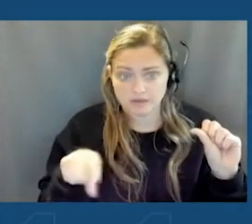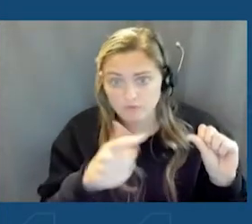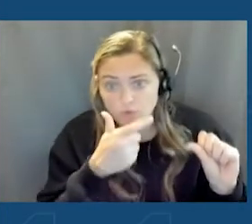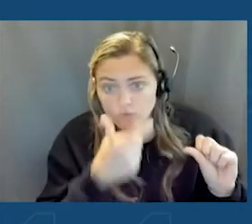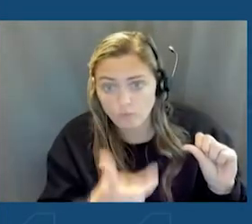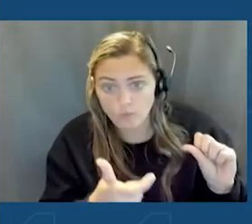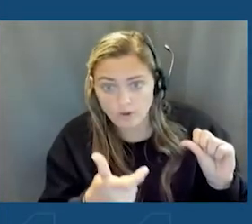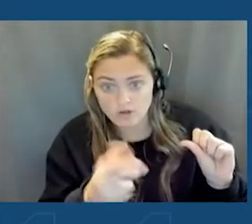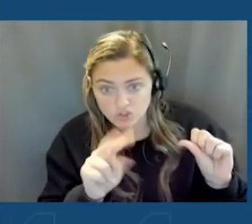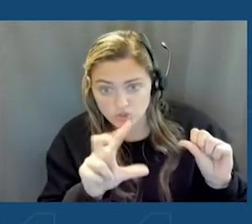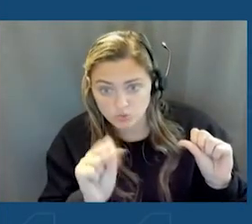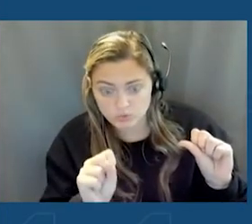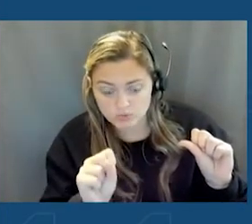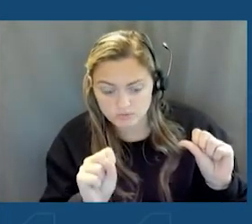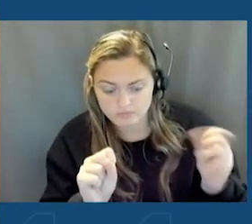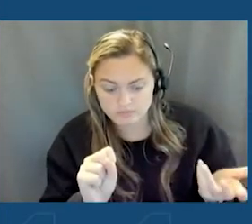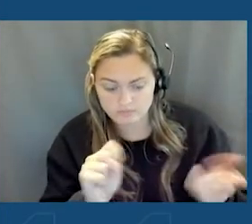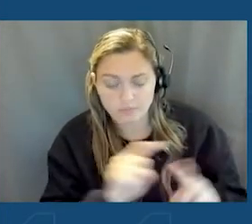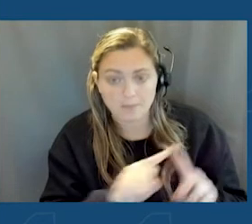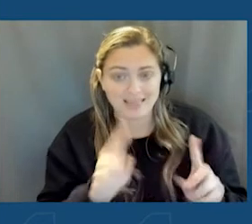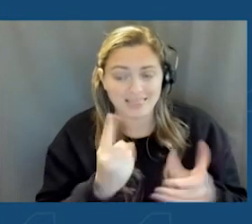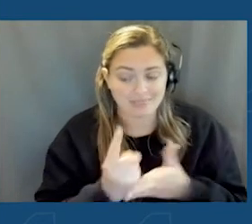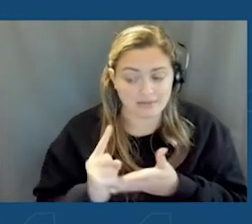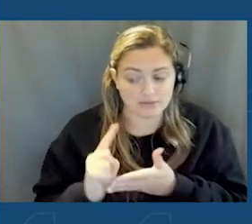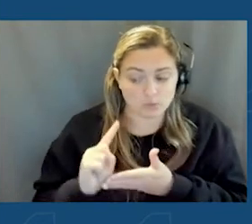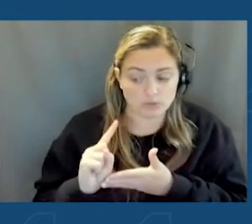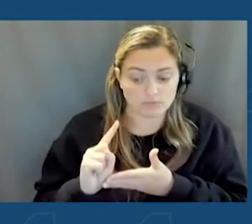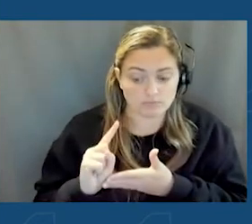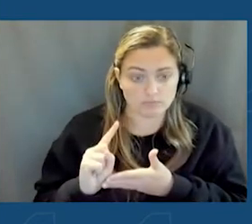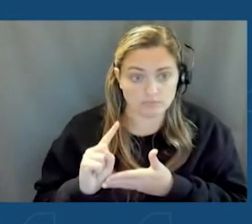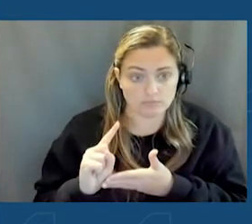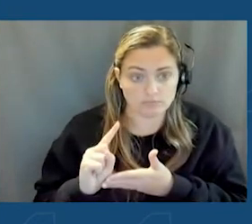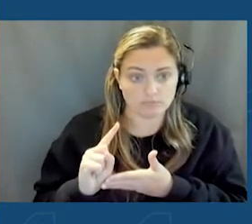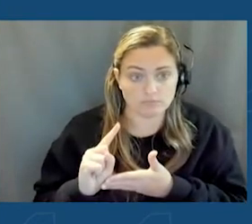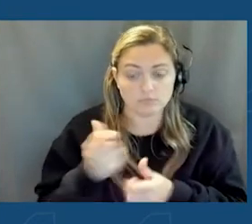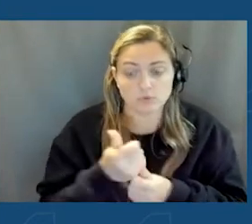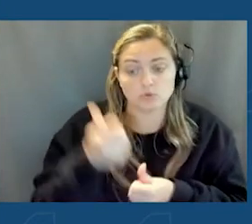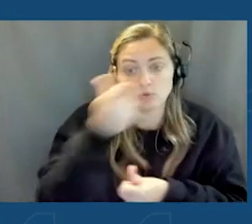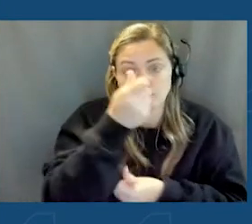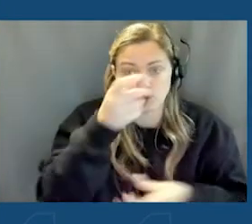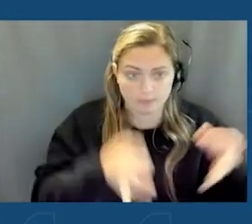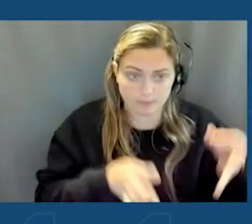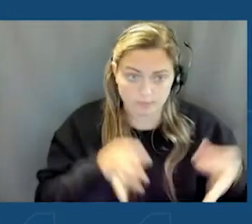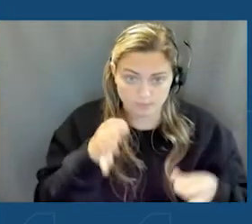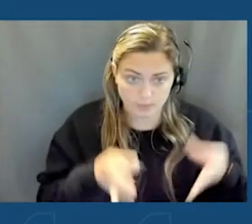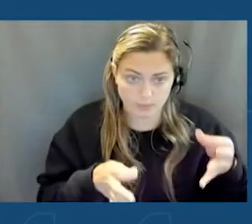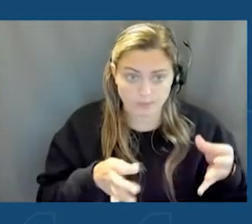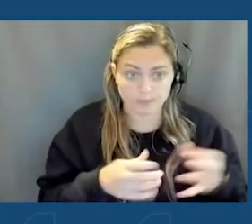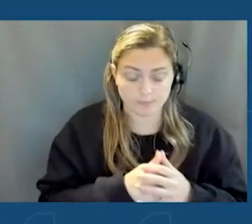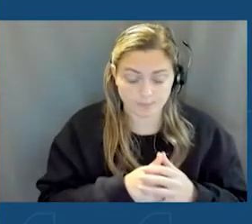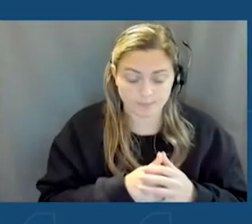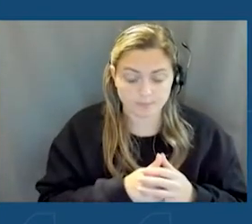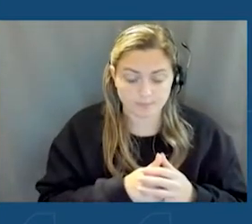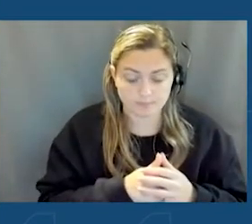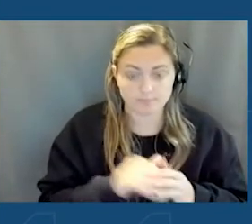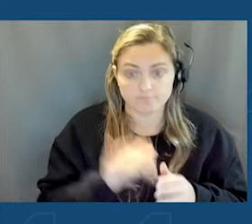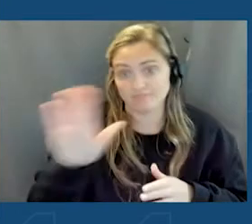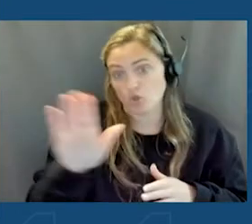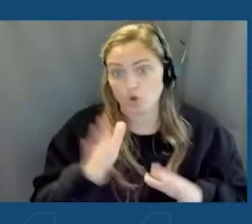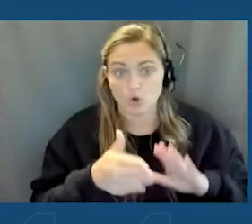news, but just last week, the Supreme Court, in their campaign